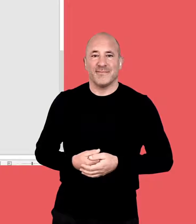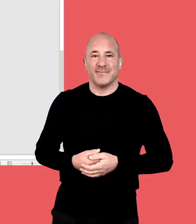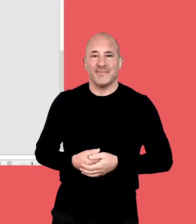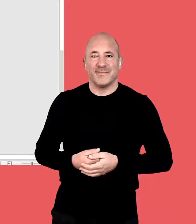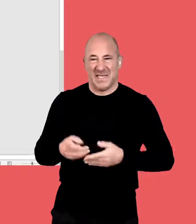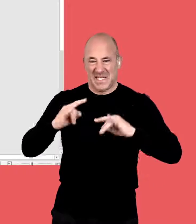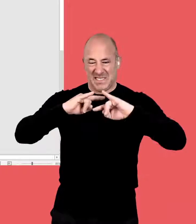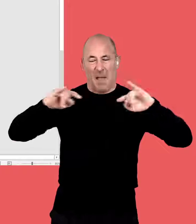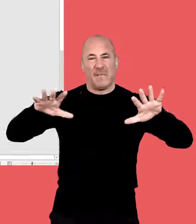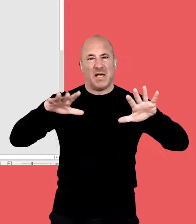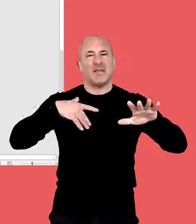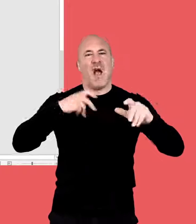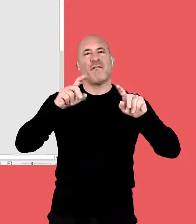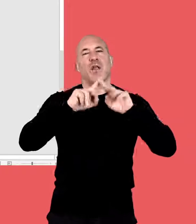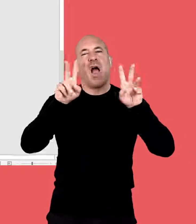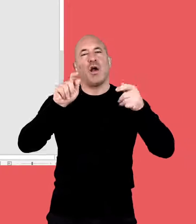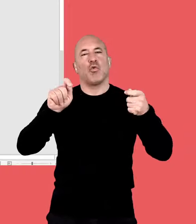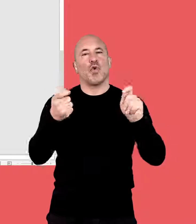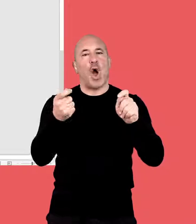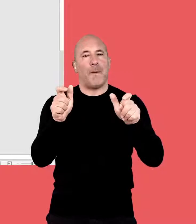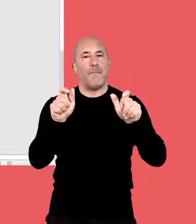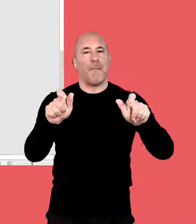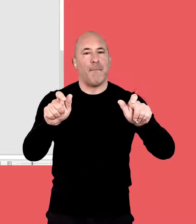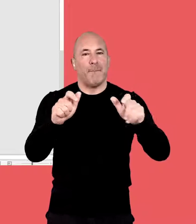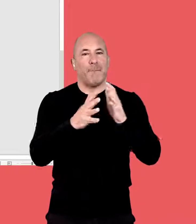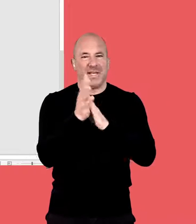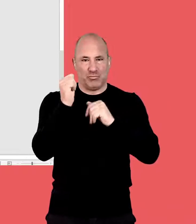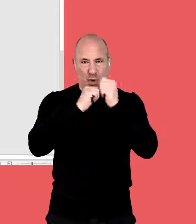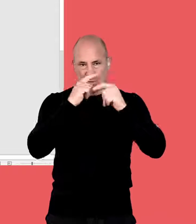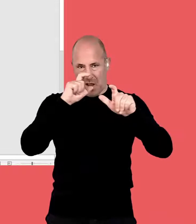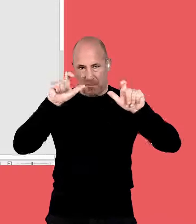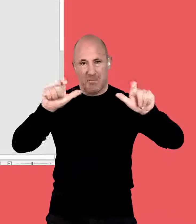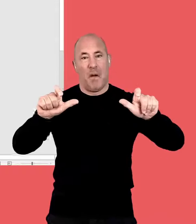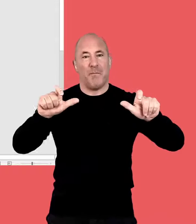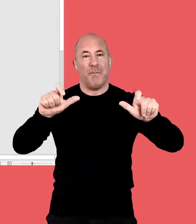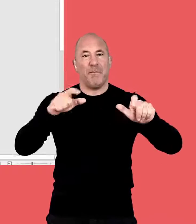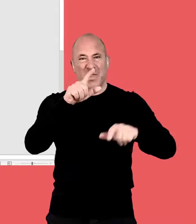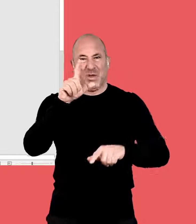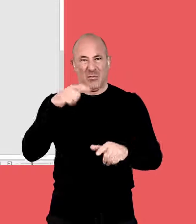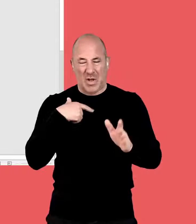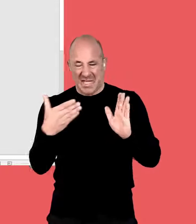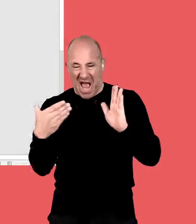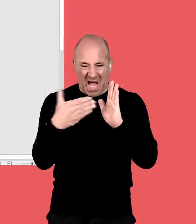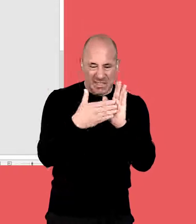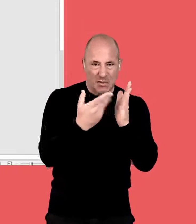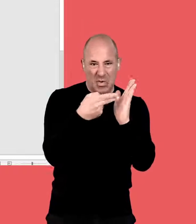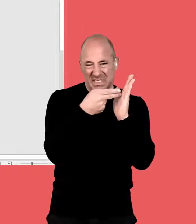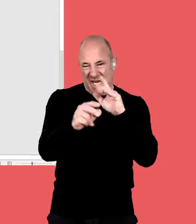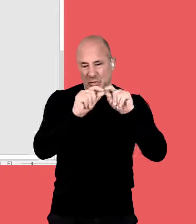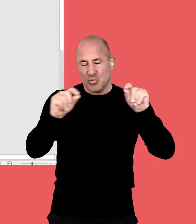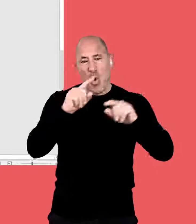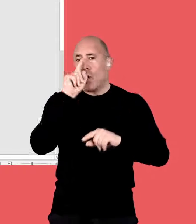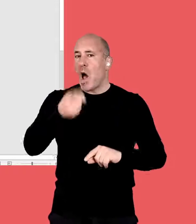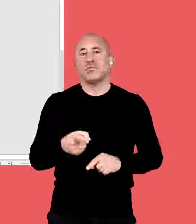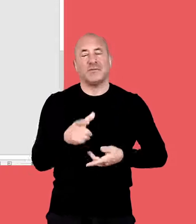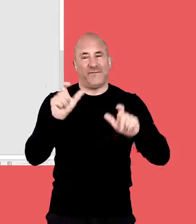The template has been locked in order to protect its structure, so you will not be able to add or delete